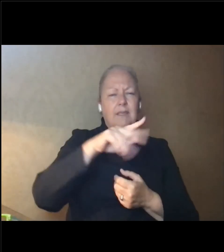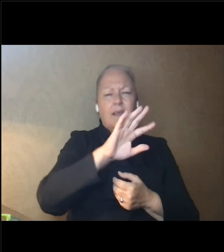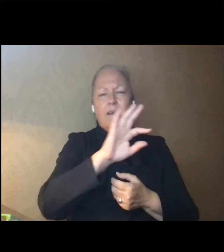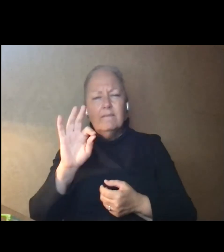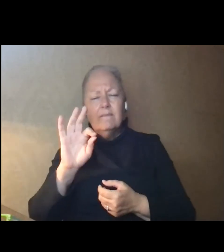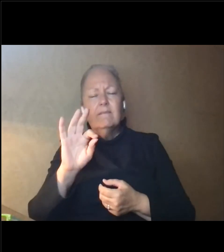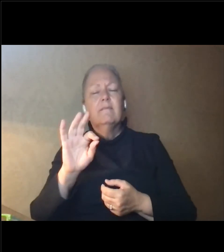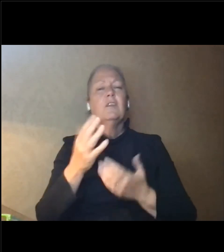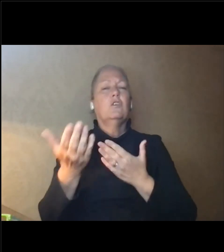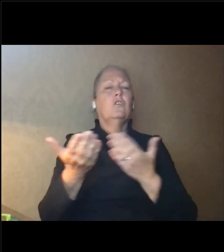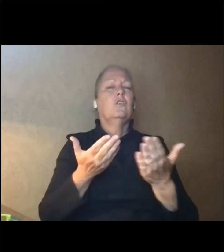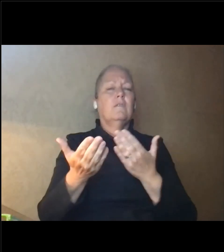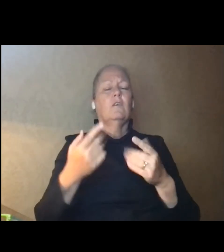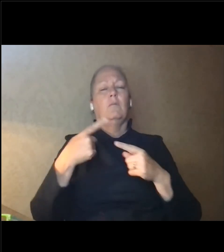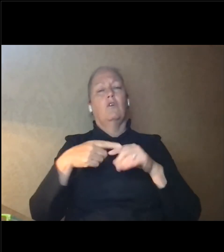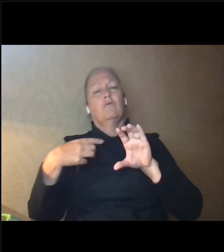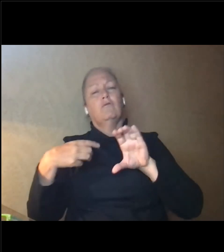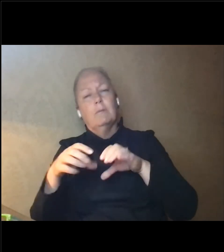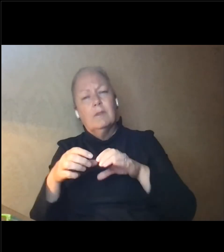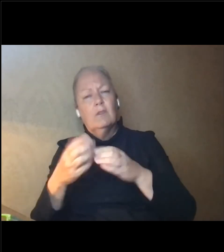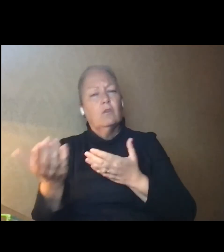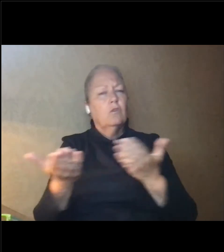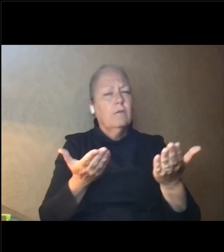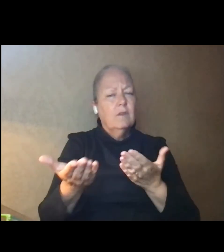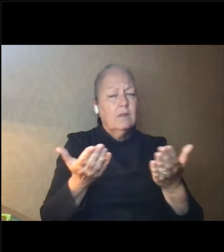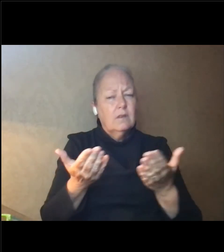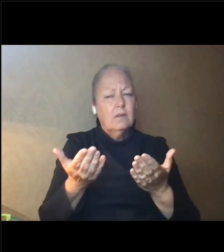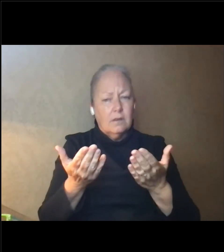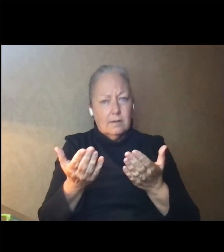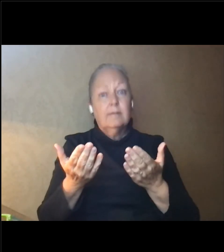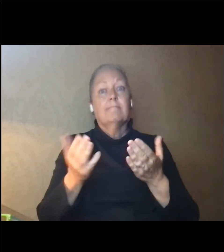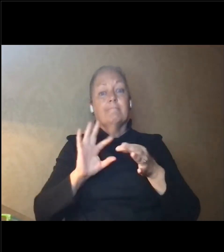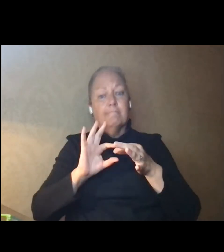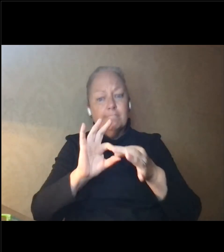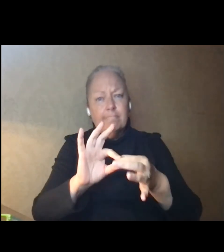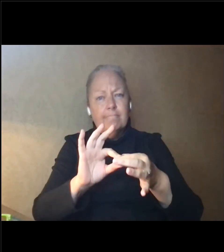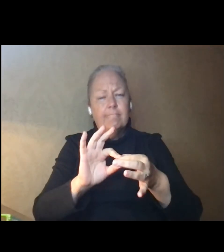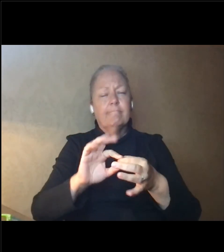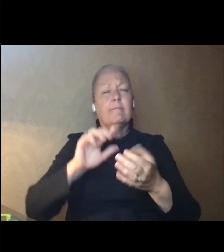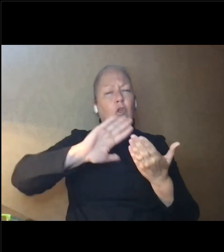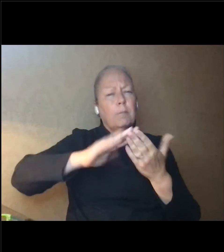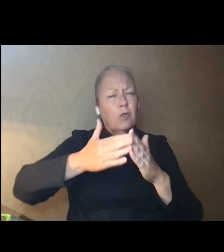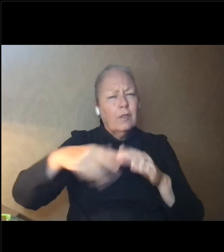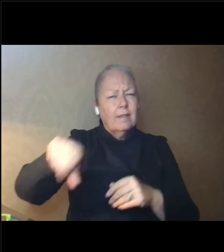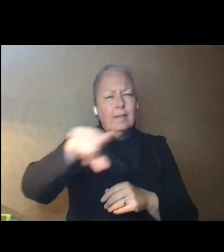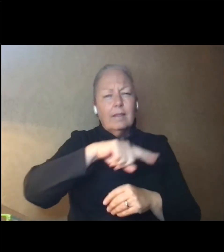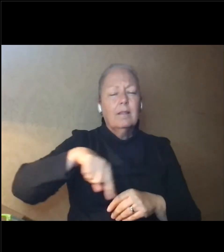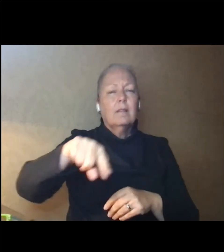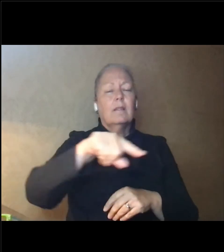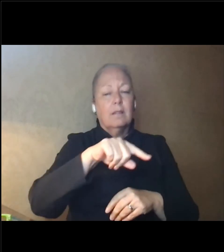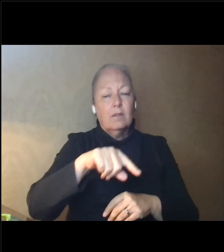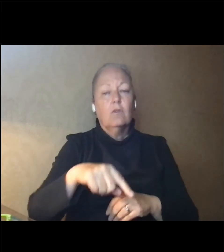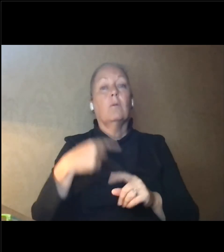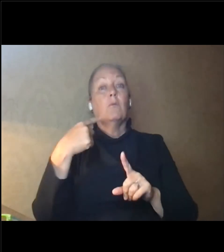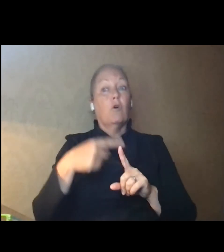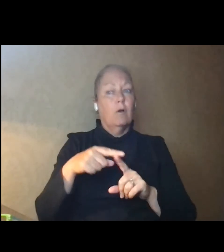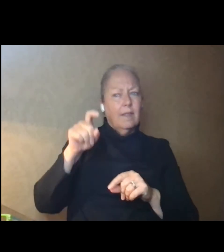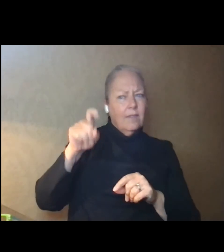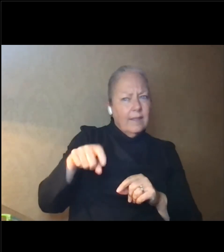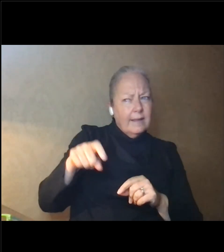rehabilitation services, closer to the communities and closer to the needs as a result of the needs